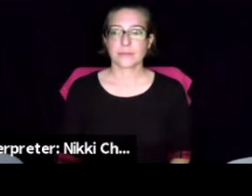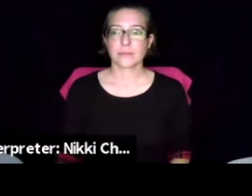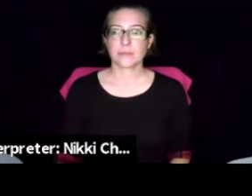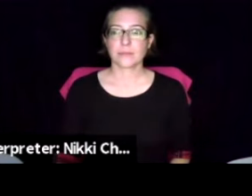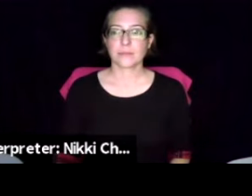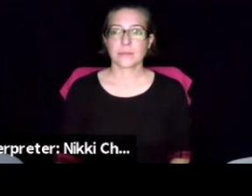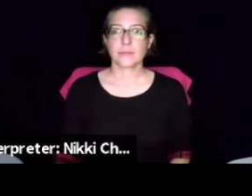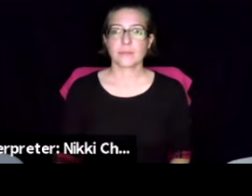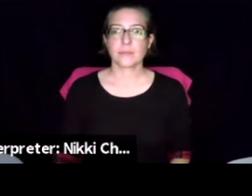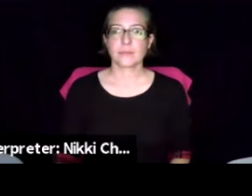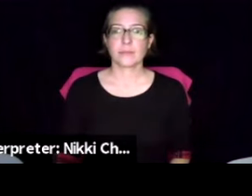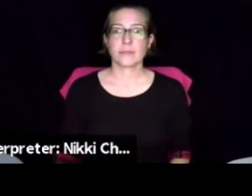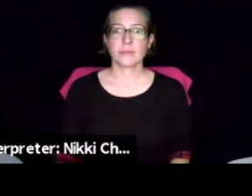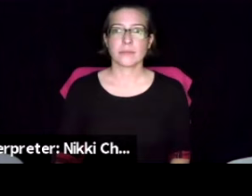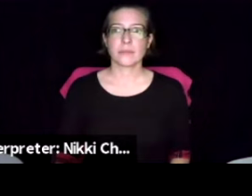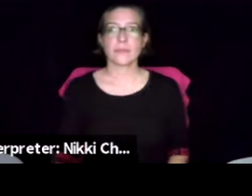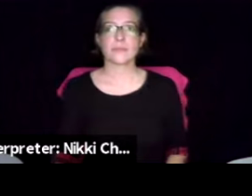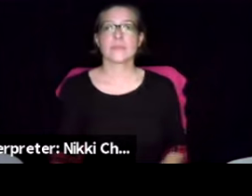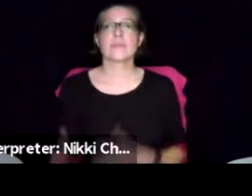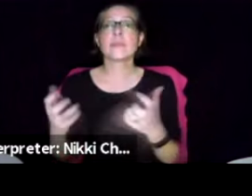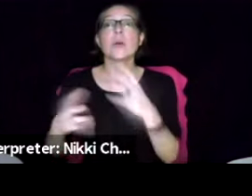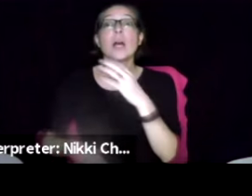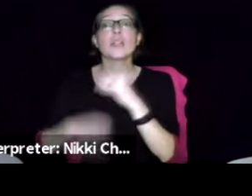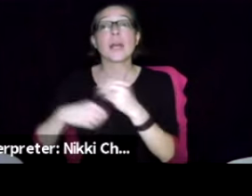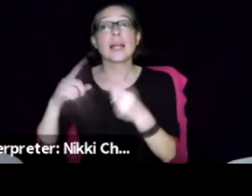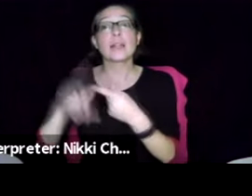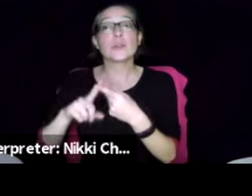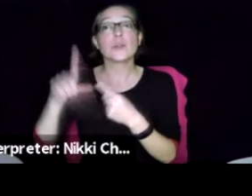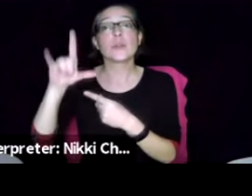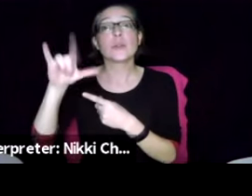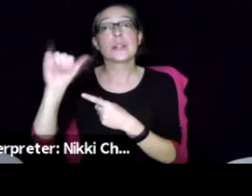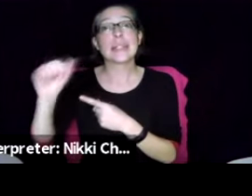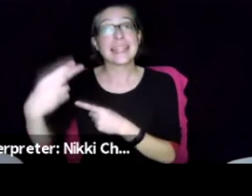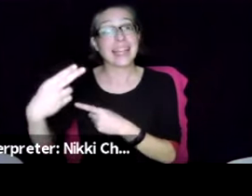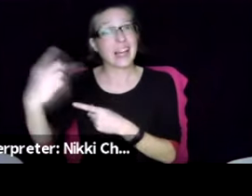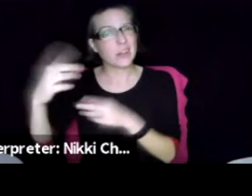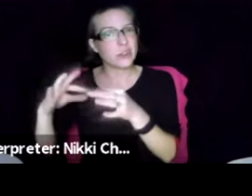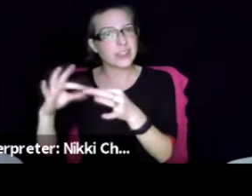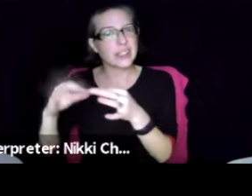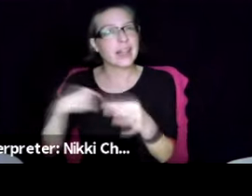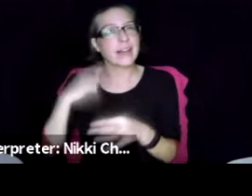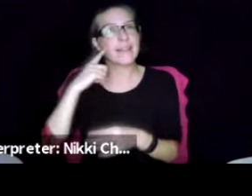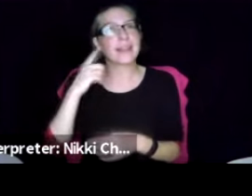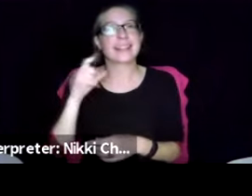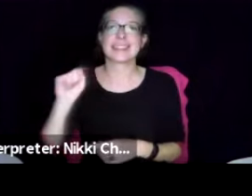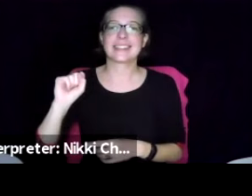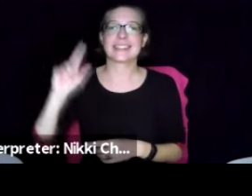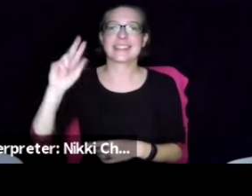I just wanted to add onto what Leah said. I also think it's super validating that like